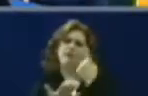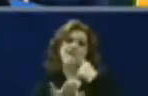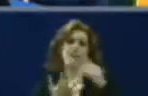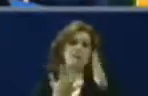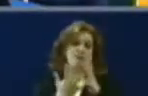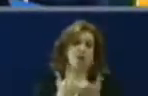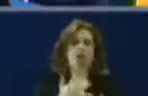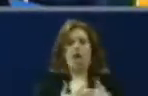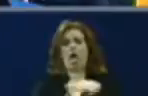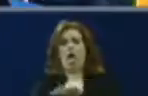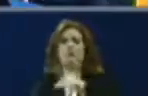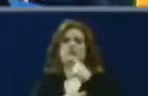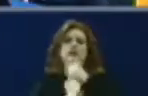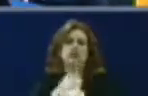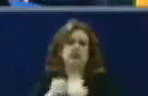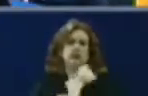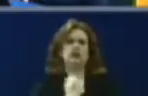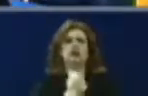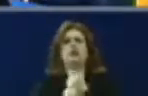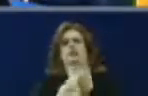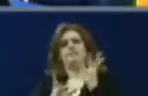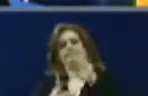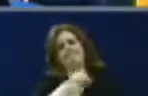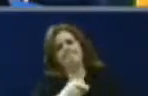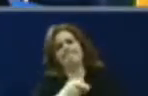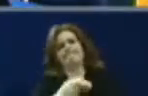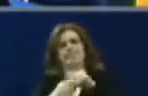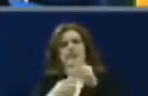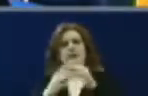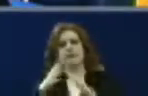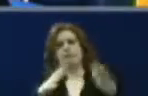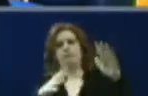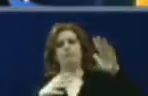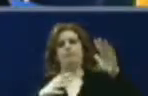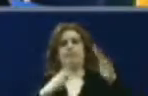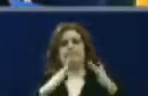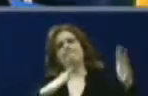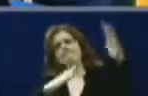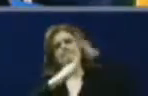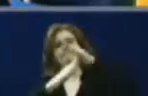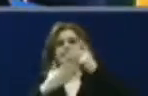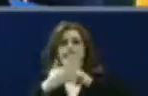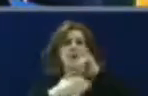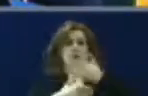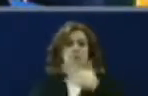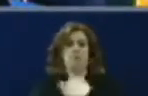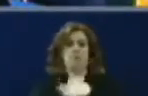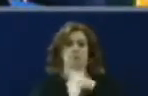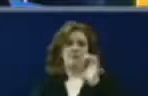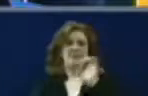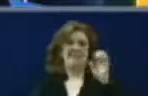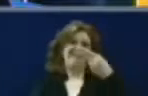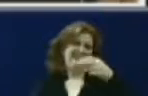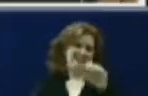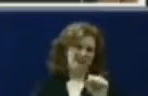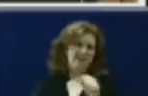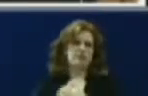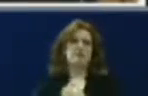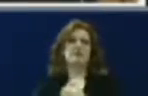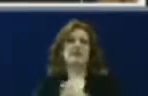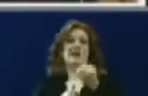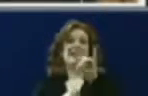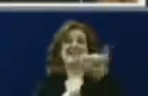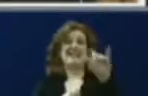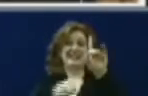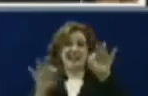year and apply business strategies to a capstone project. My project was to create an Eastern High School tie-dye